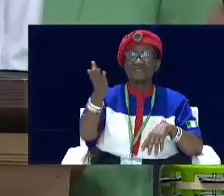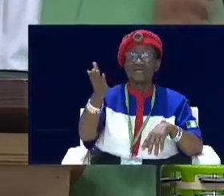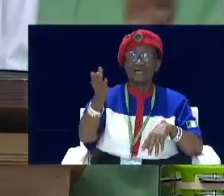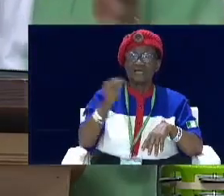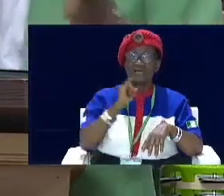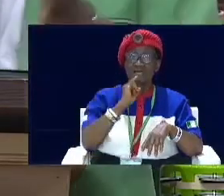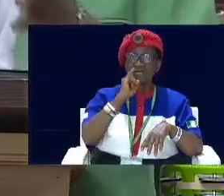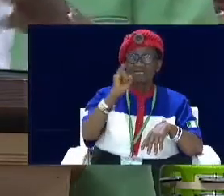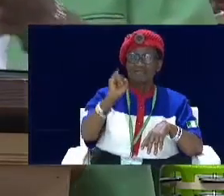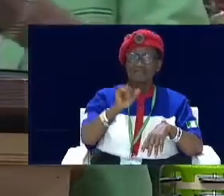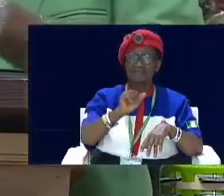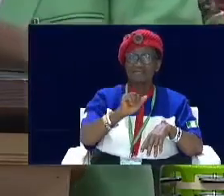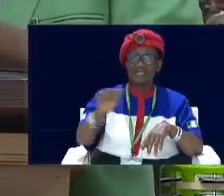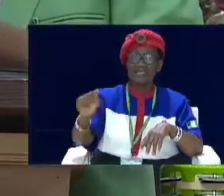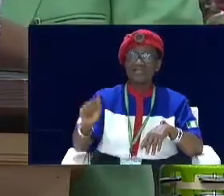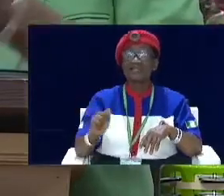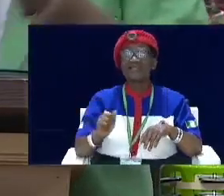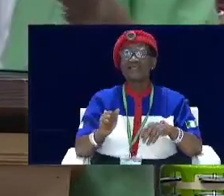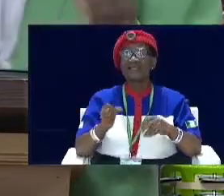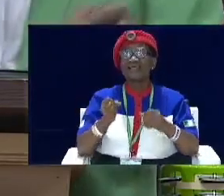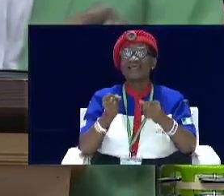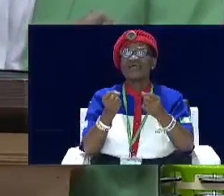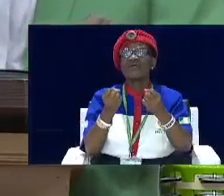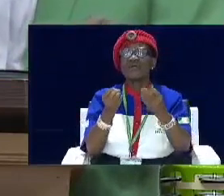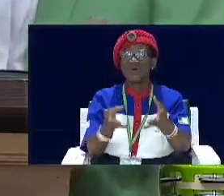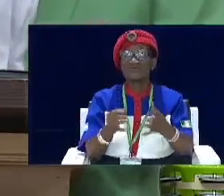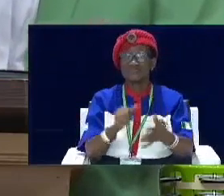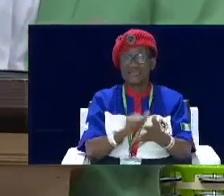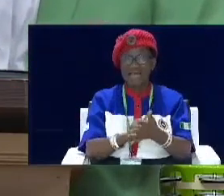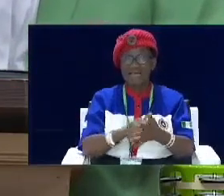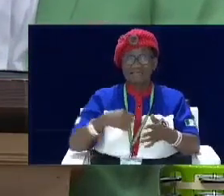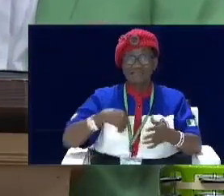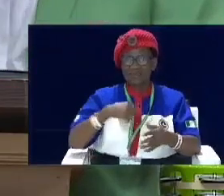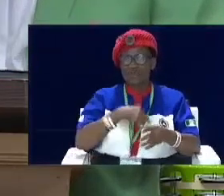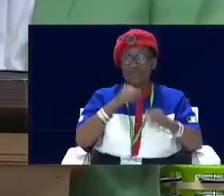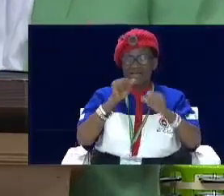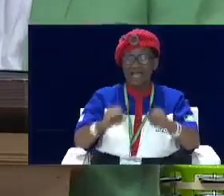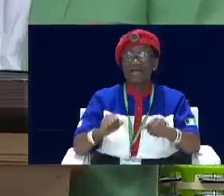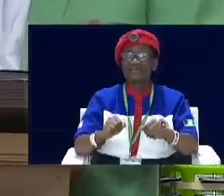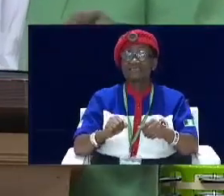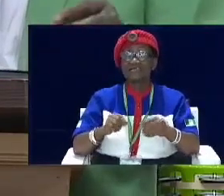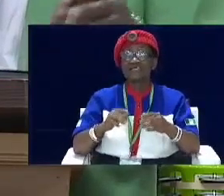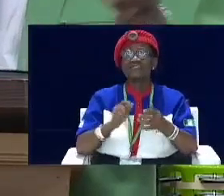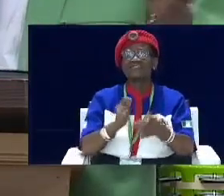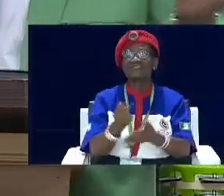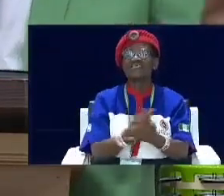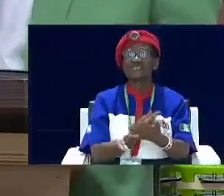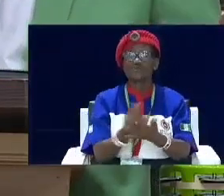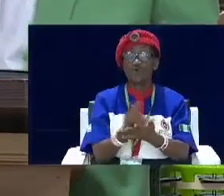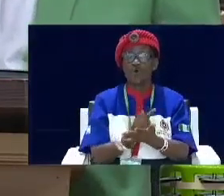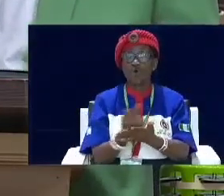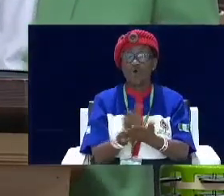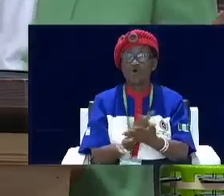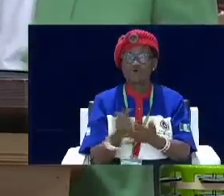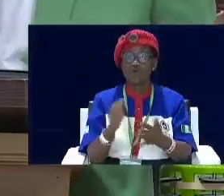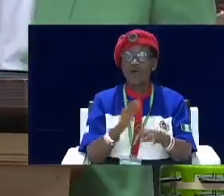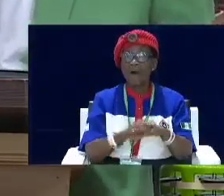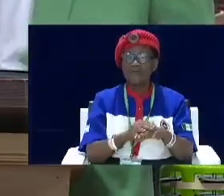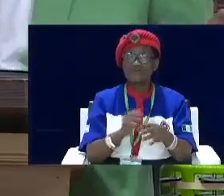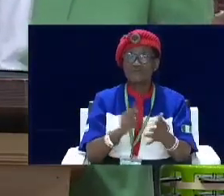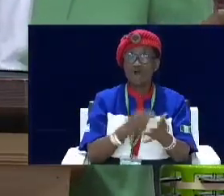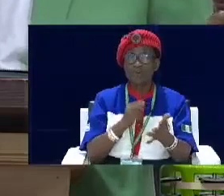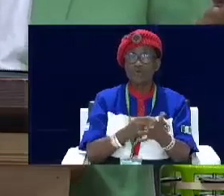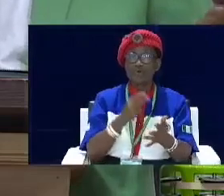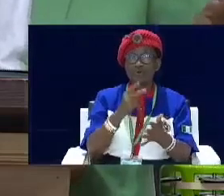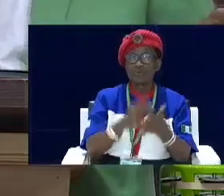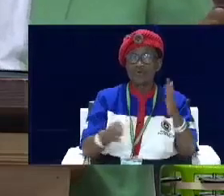can discuss about the double portion. Opo lu nbe ta le bara wa so lori ilopo meji. As a matter of fact, it's